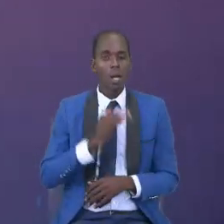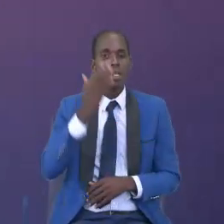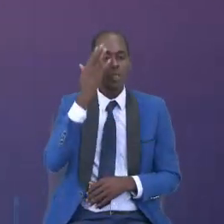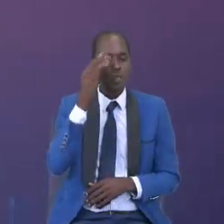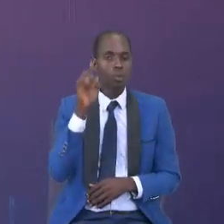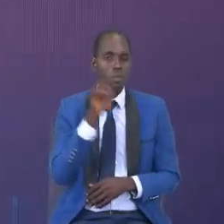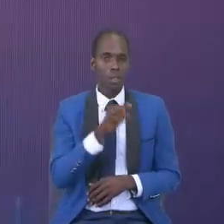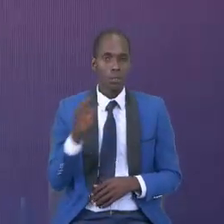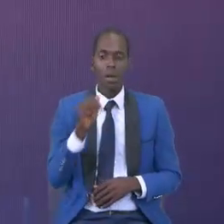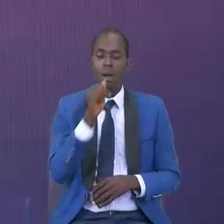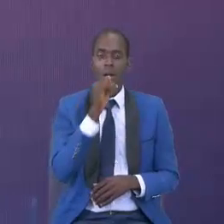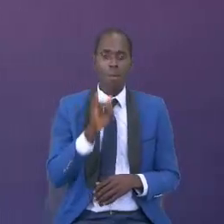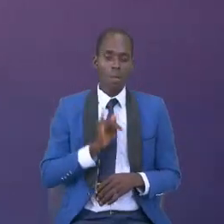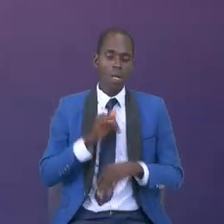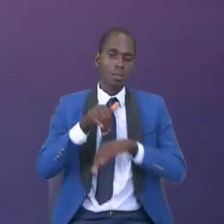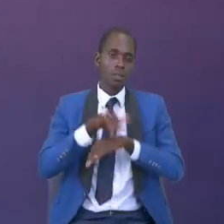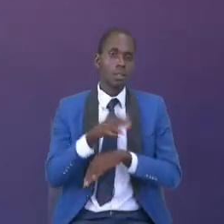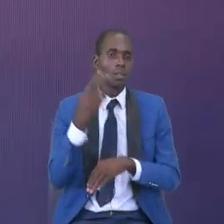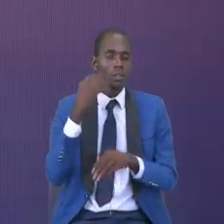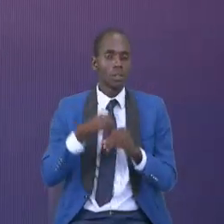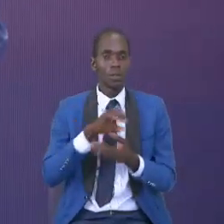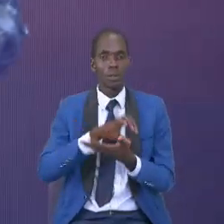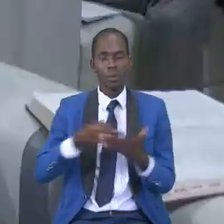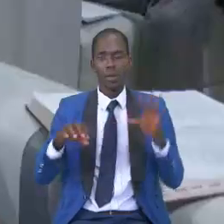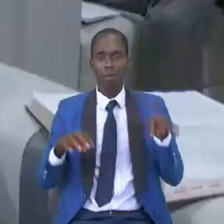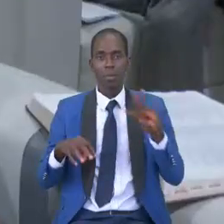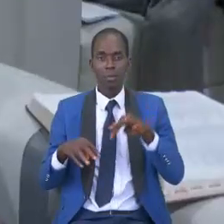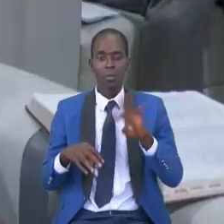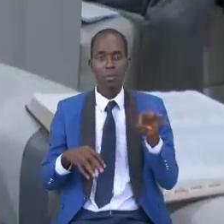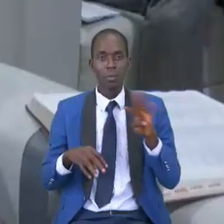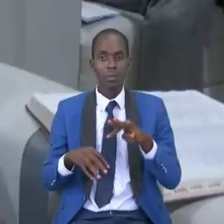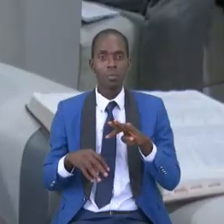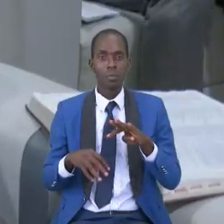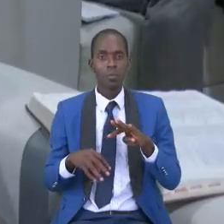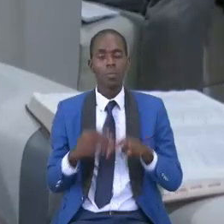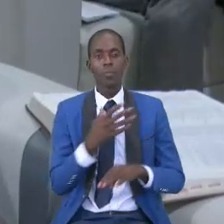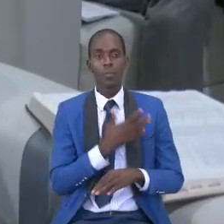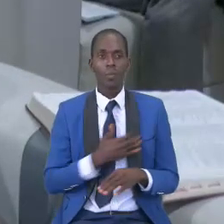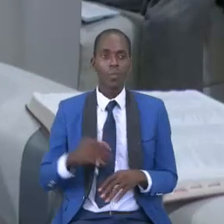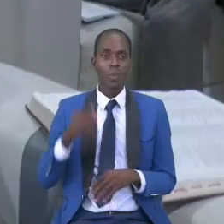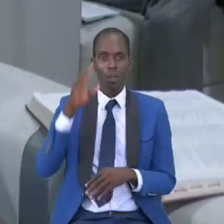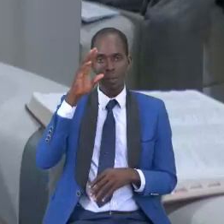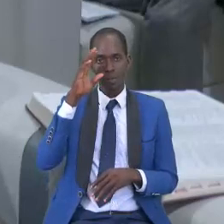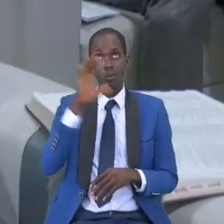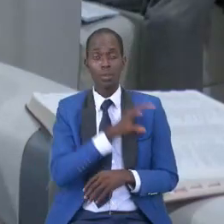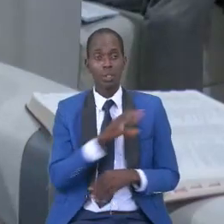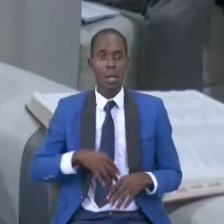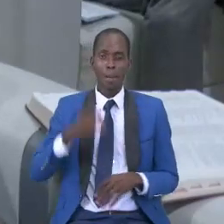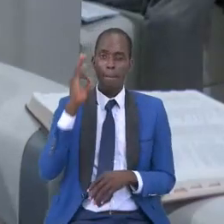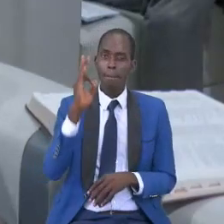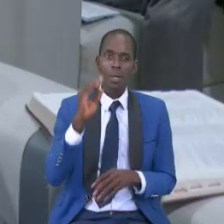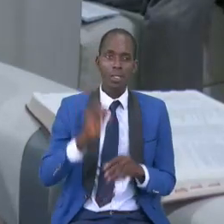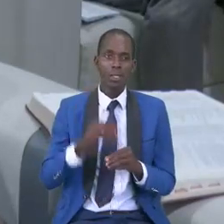therefore am I sent. Look at verse 44. In verse 44, and he preached in the synagogues